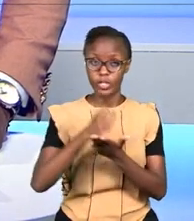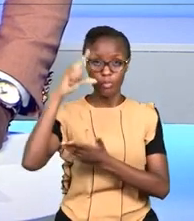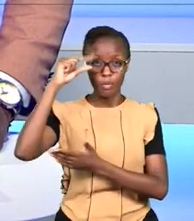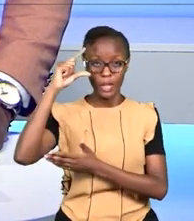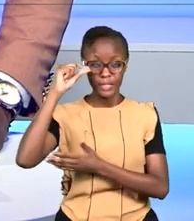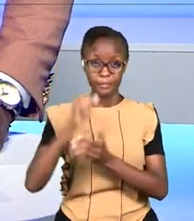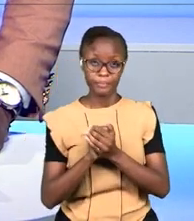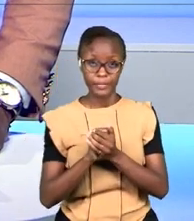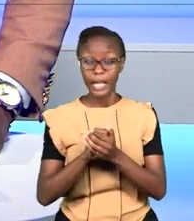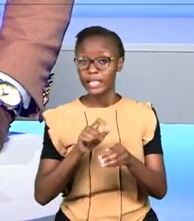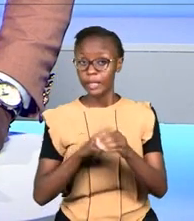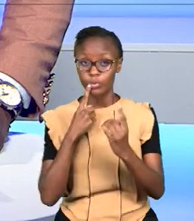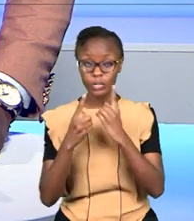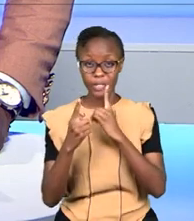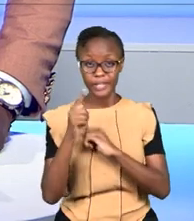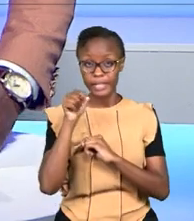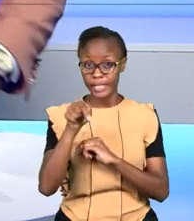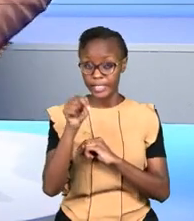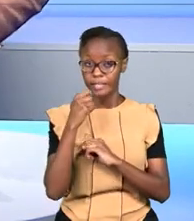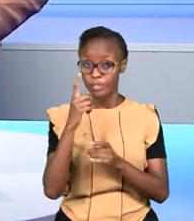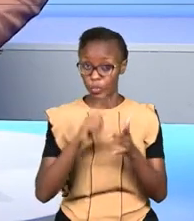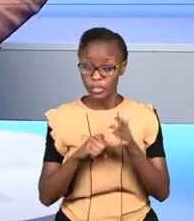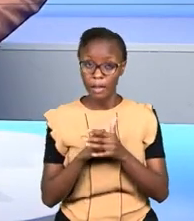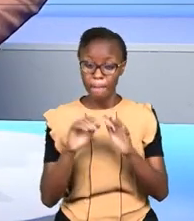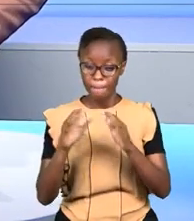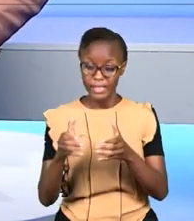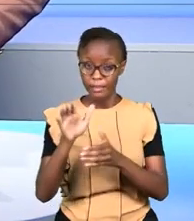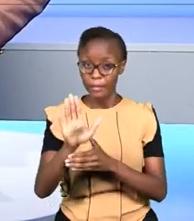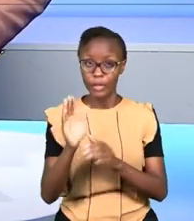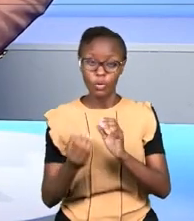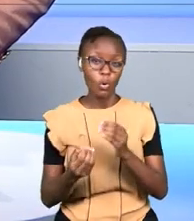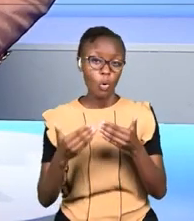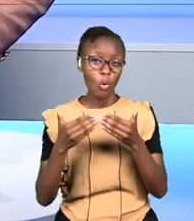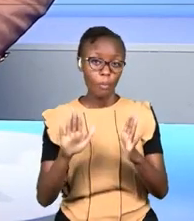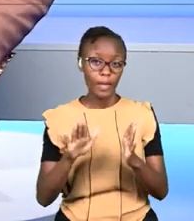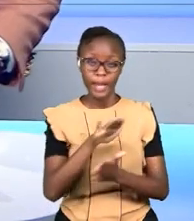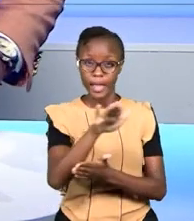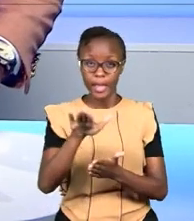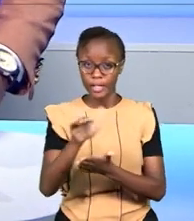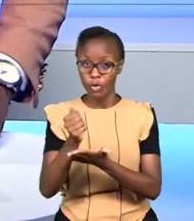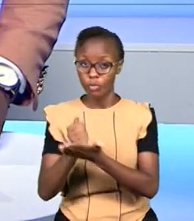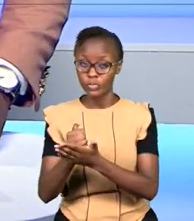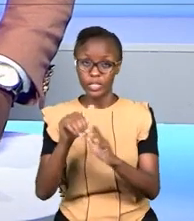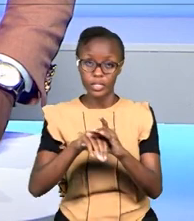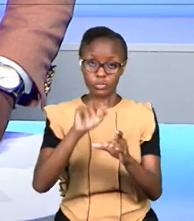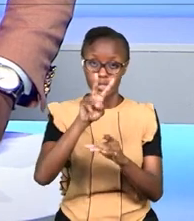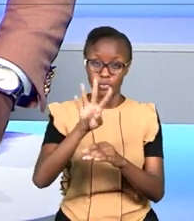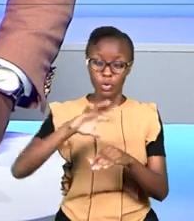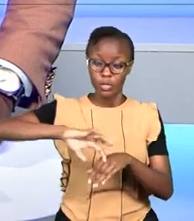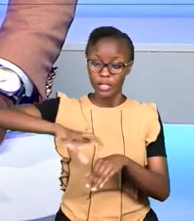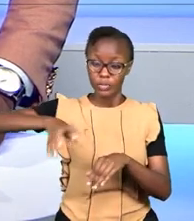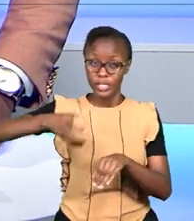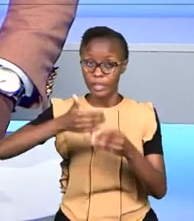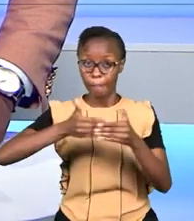launch, the PDP party leader has said that his party will be opening regional offices in at least 24 counties in the run-up